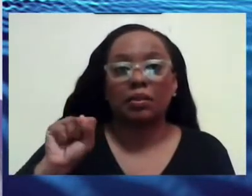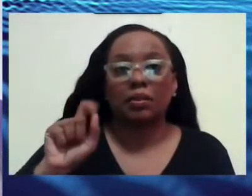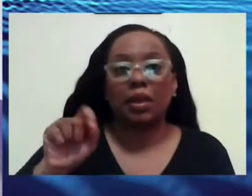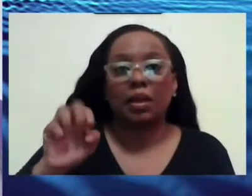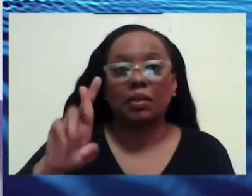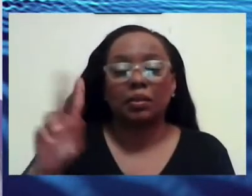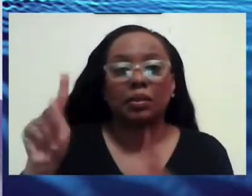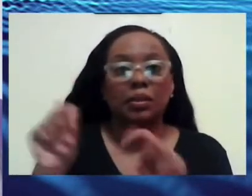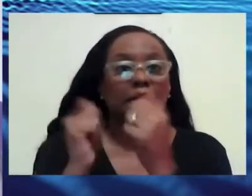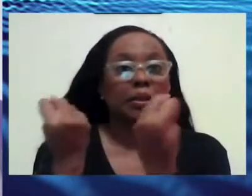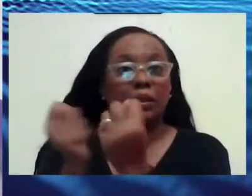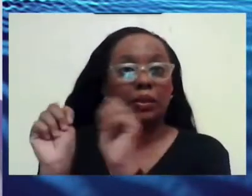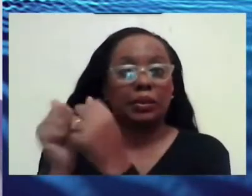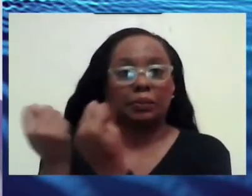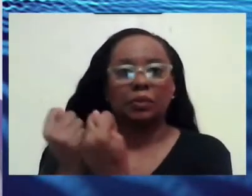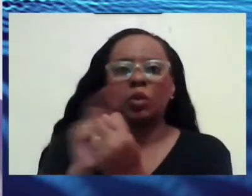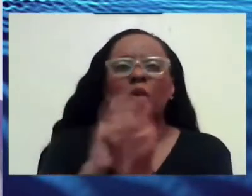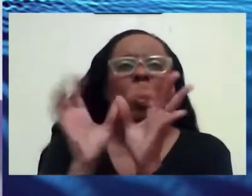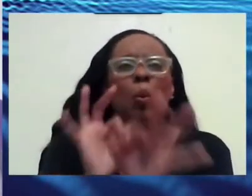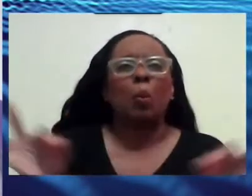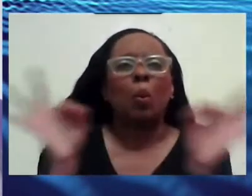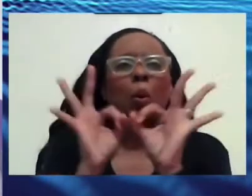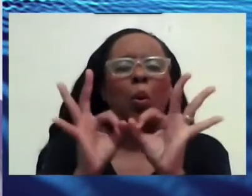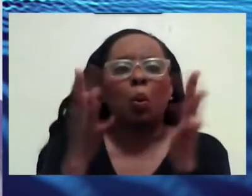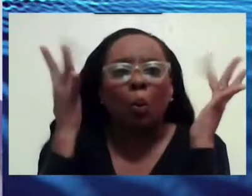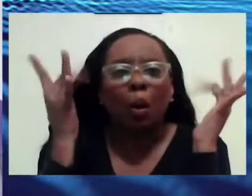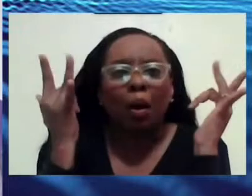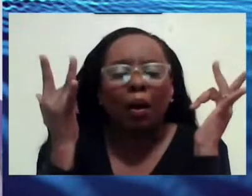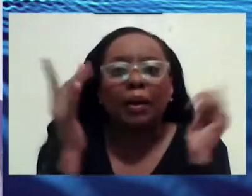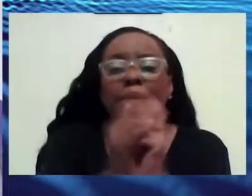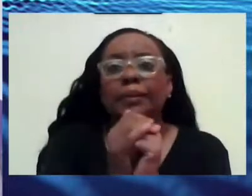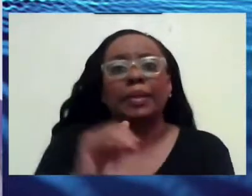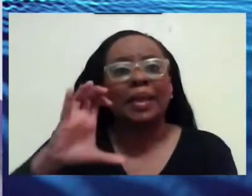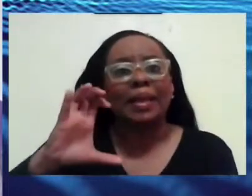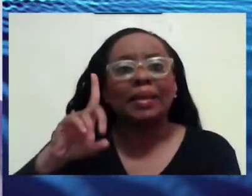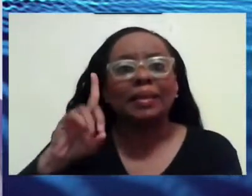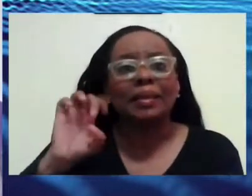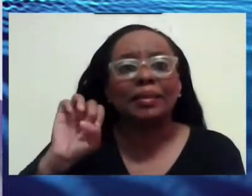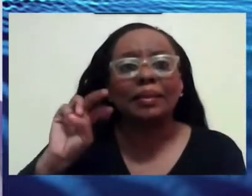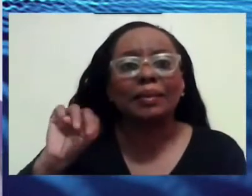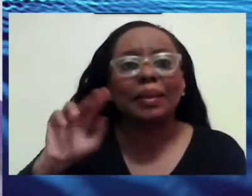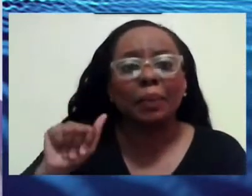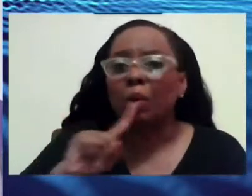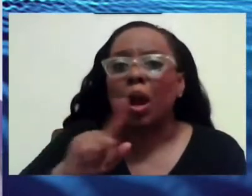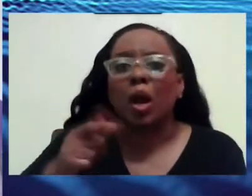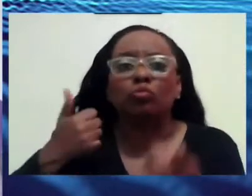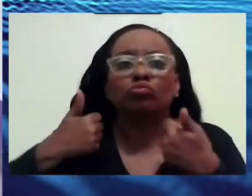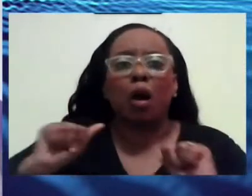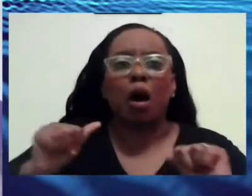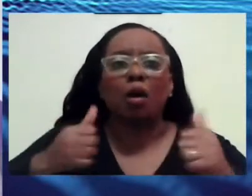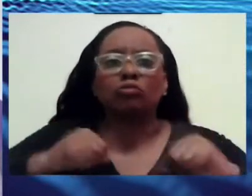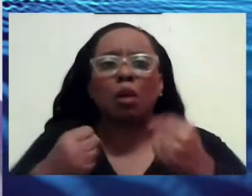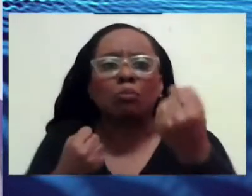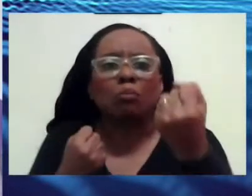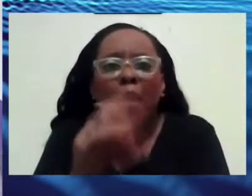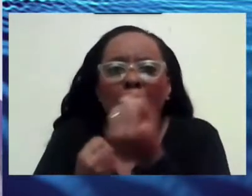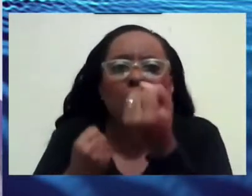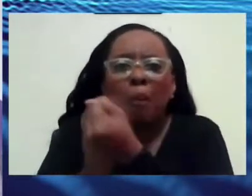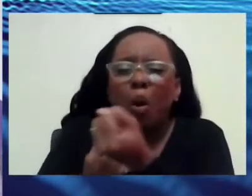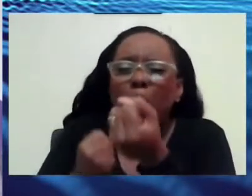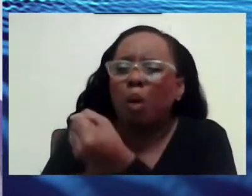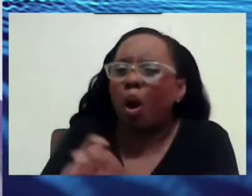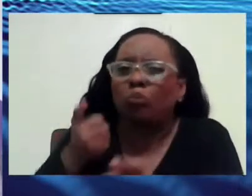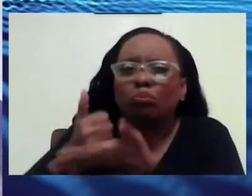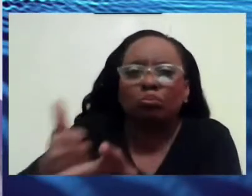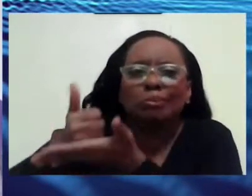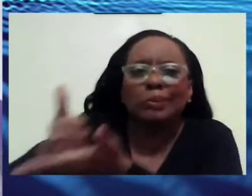do this, because one of the functions of CDEMA, as you can well appreciate, is to try to assist and work with